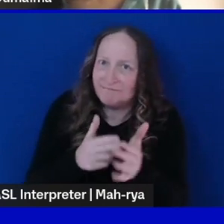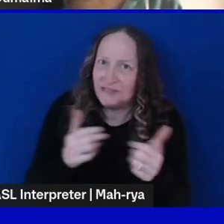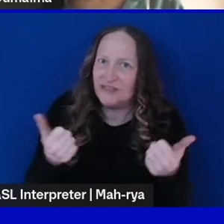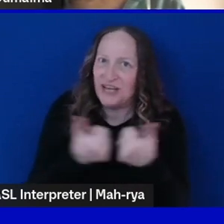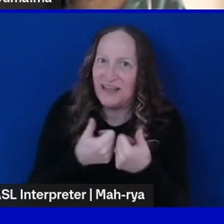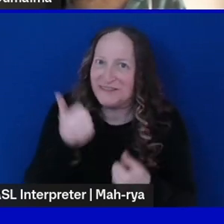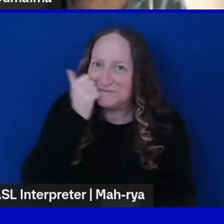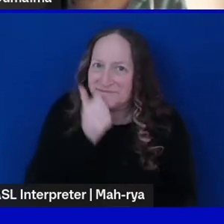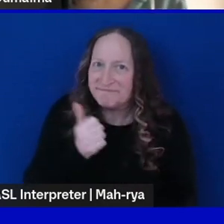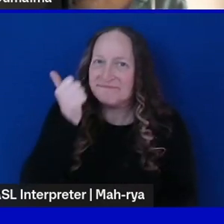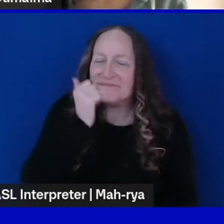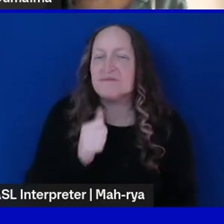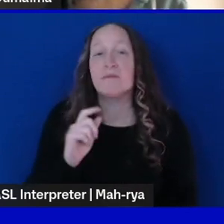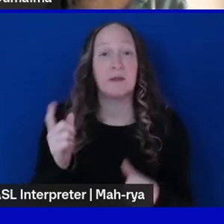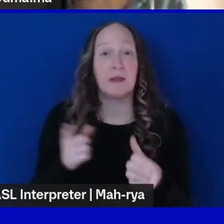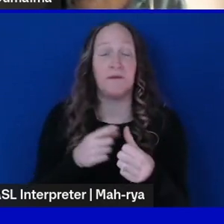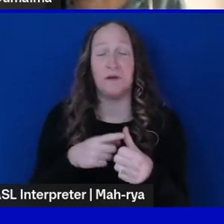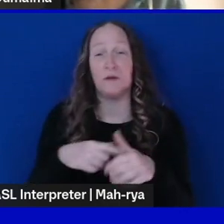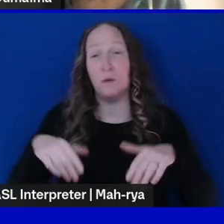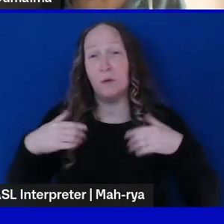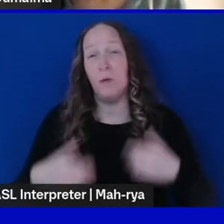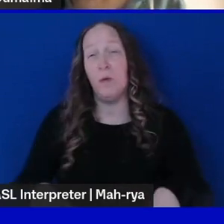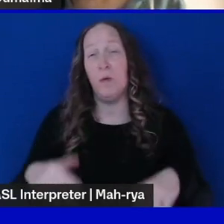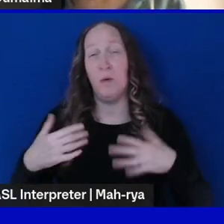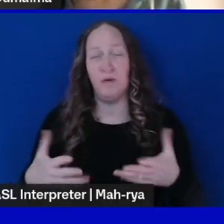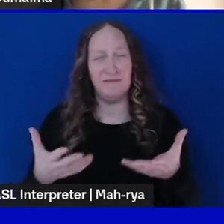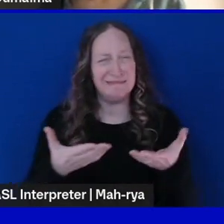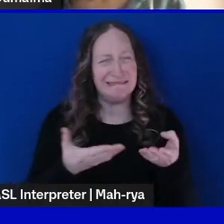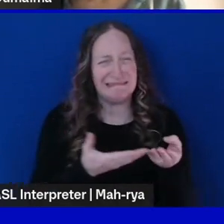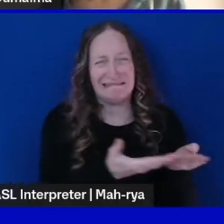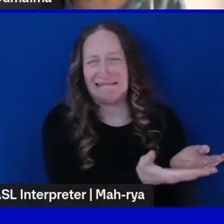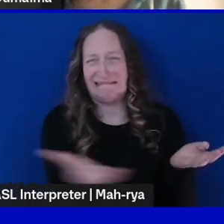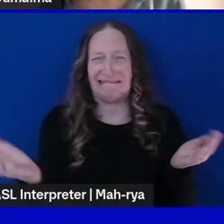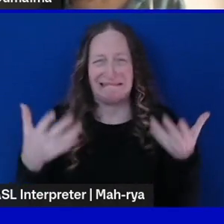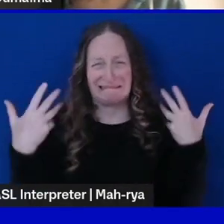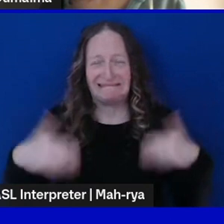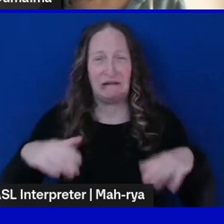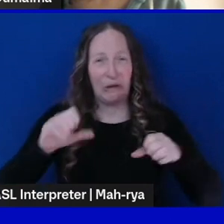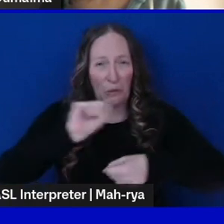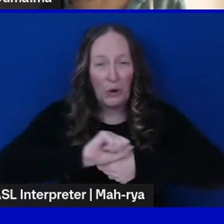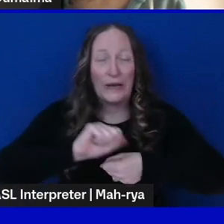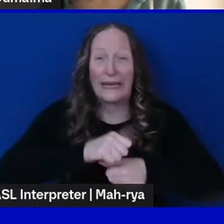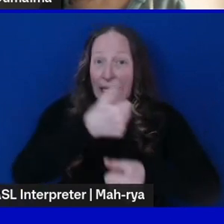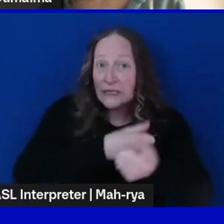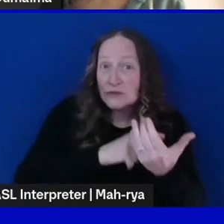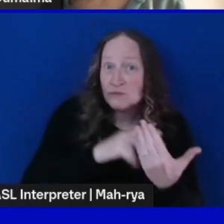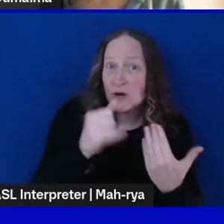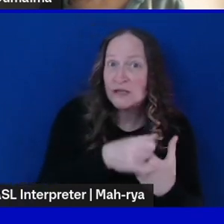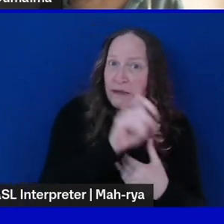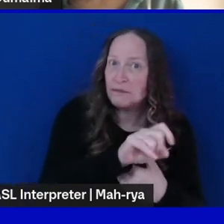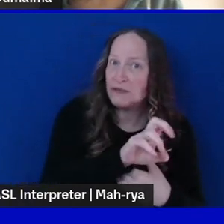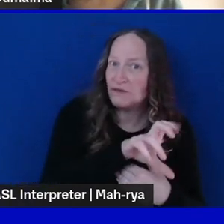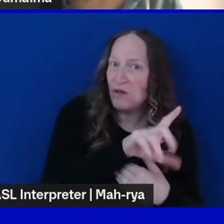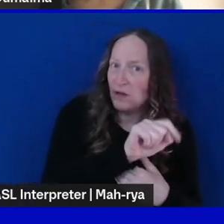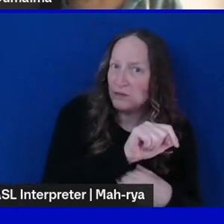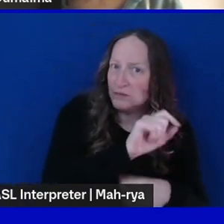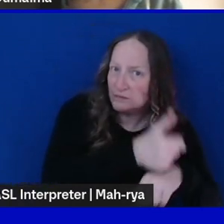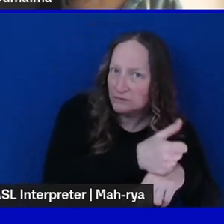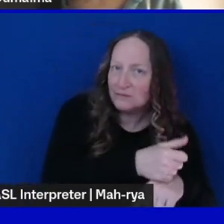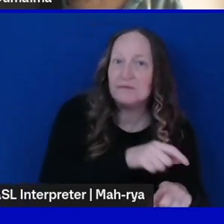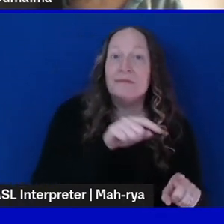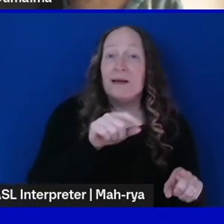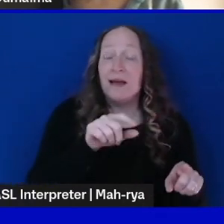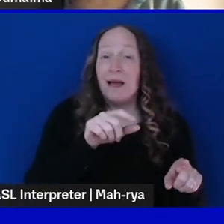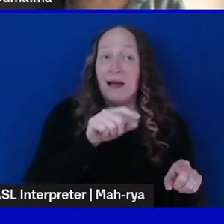So first, there is the sheer volume of work. Each project needs its own Vault instance, and no two projects are exactly alike.